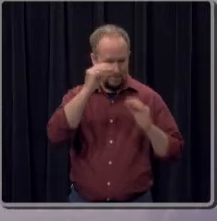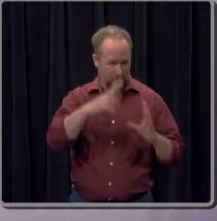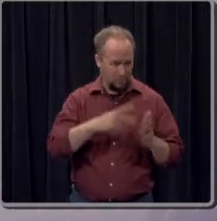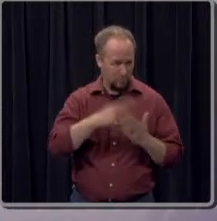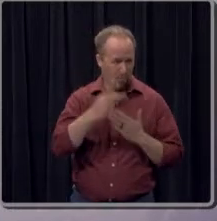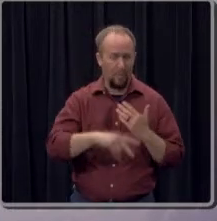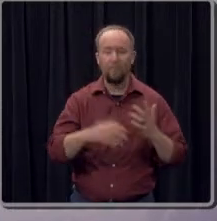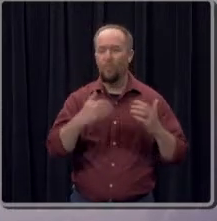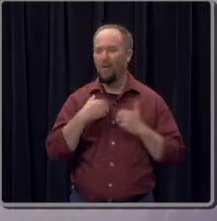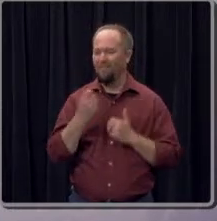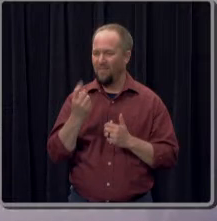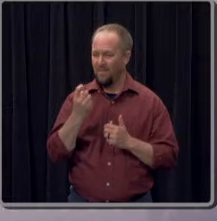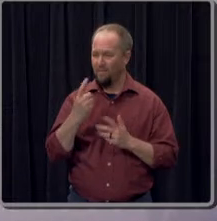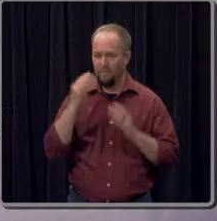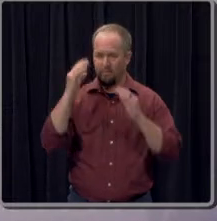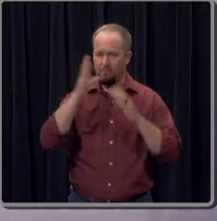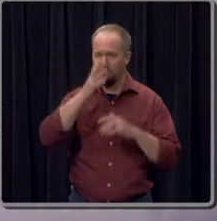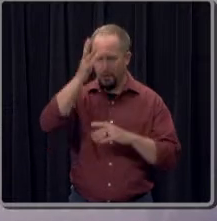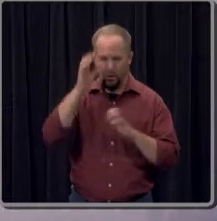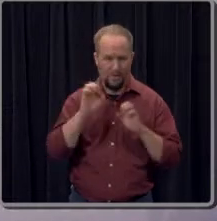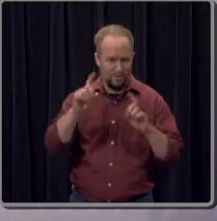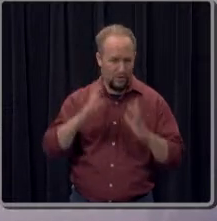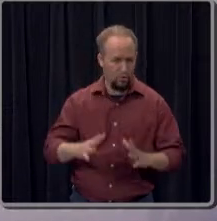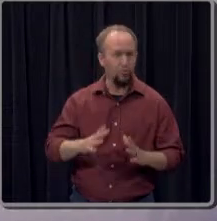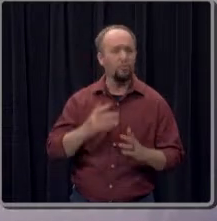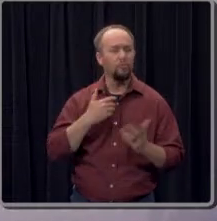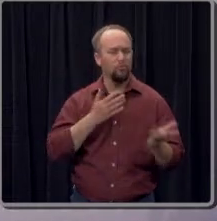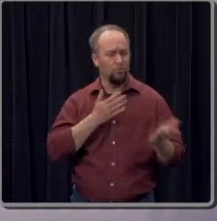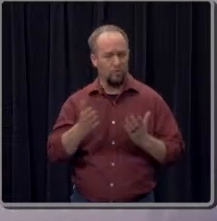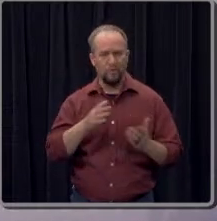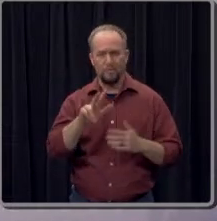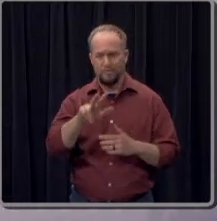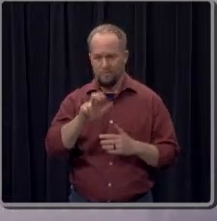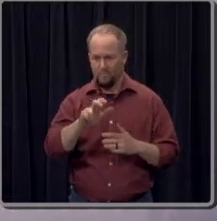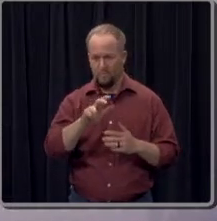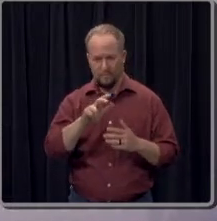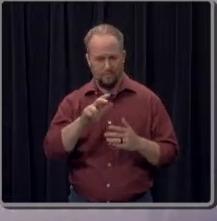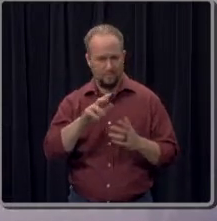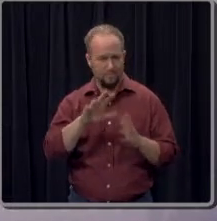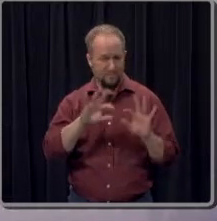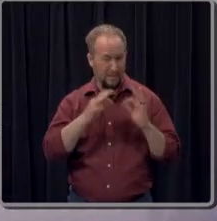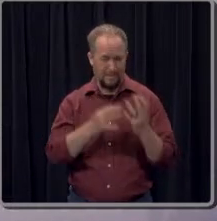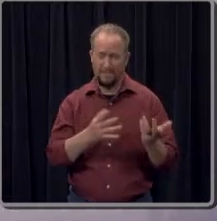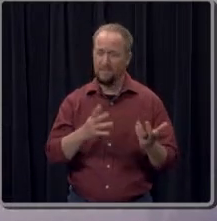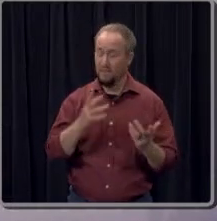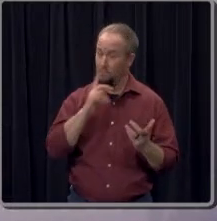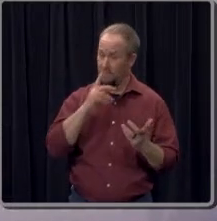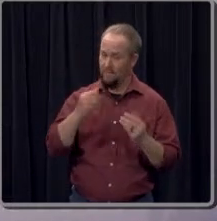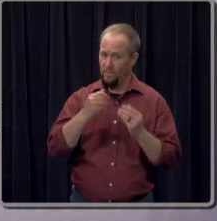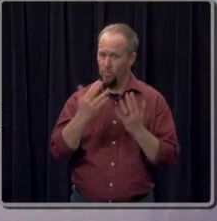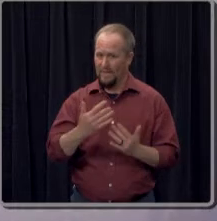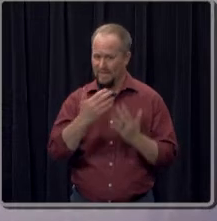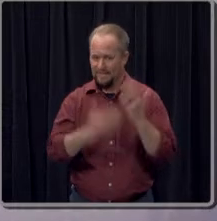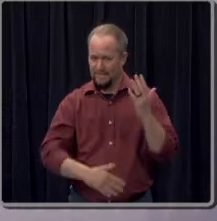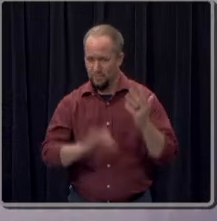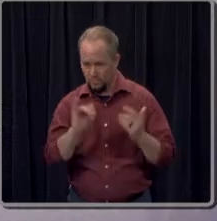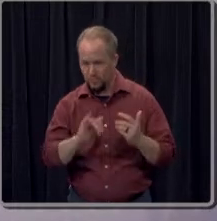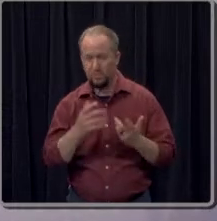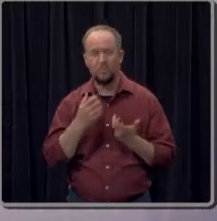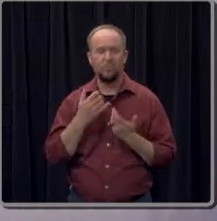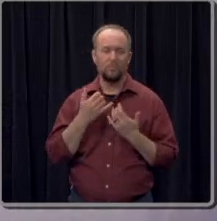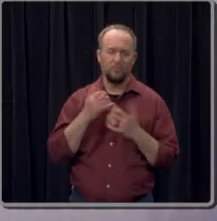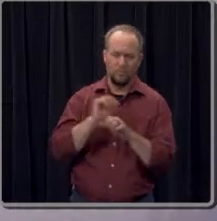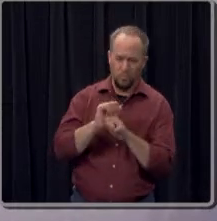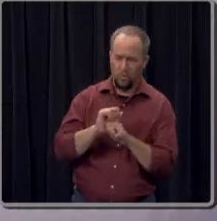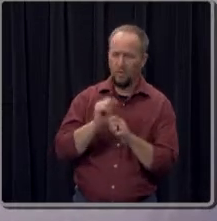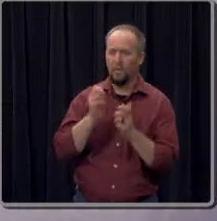educators that are serving about 300 families, and they have a pretty extensive wait list too, so we're trying to work through KSDE and grants and things